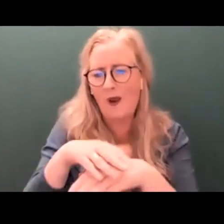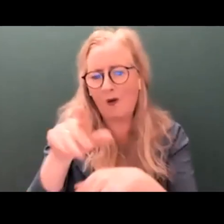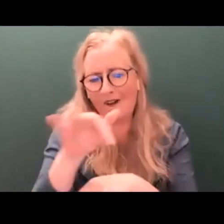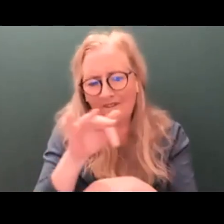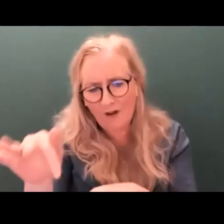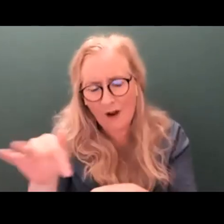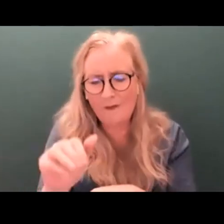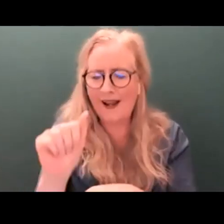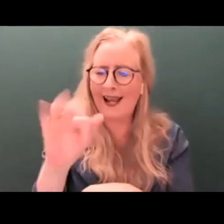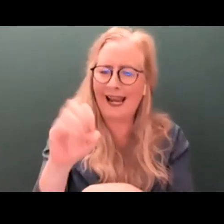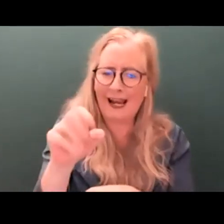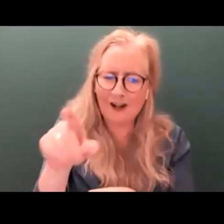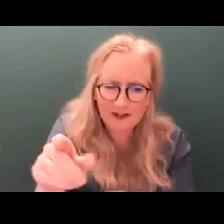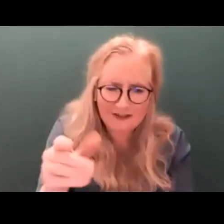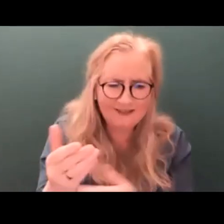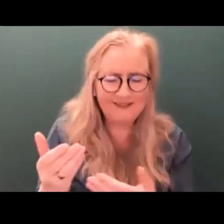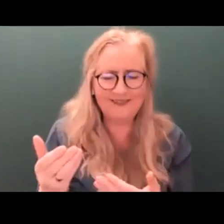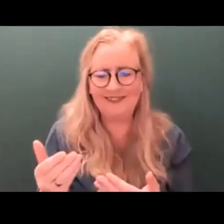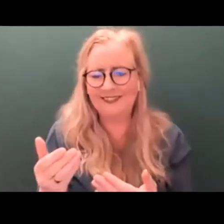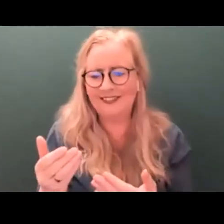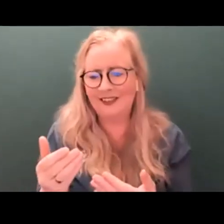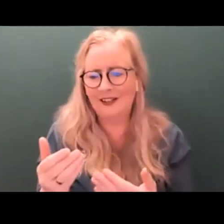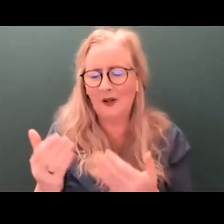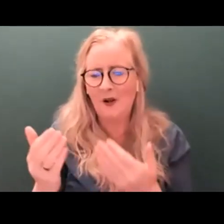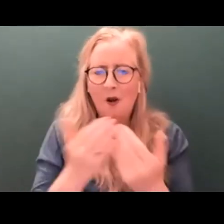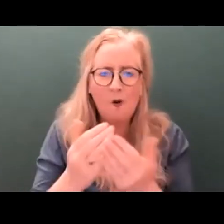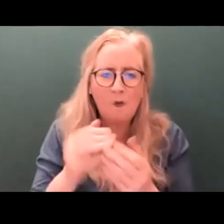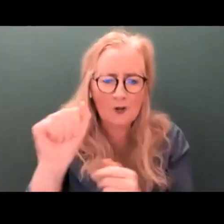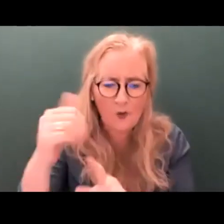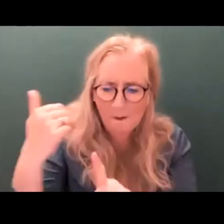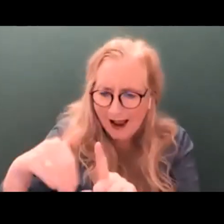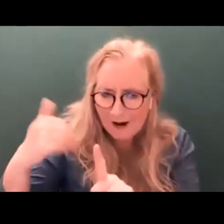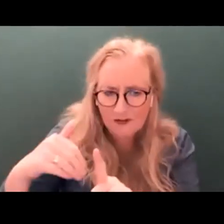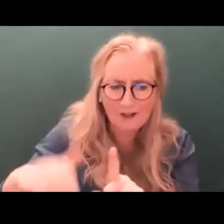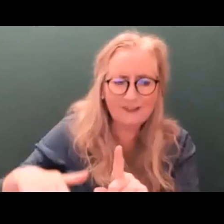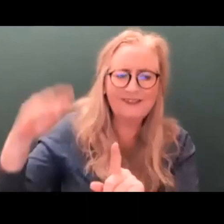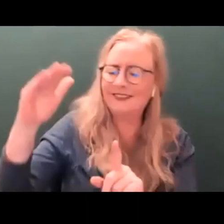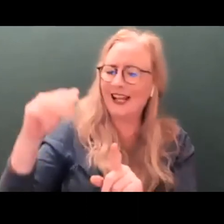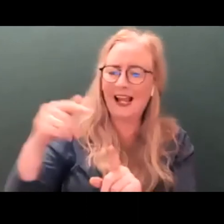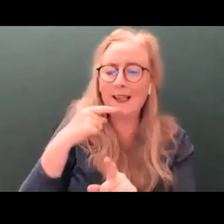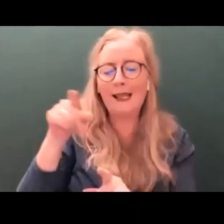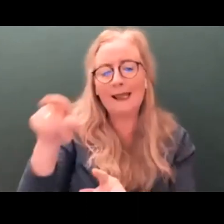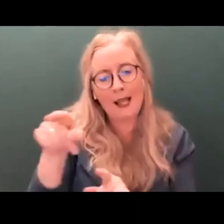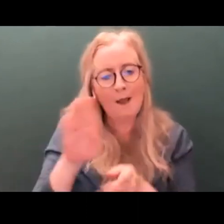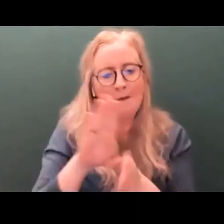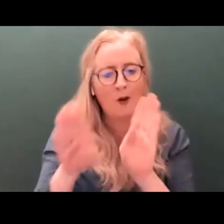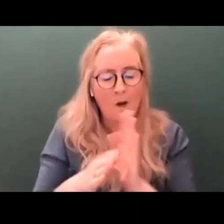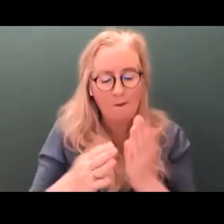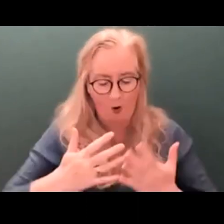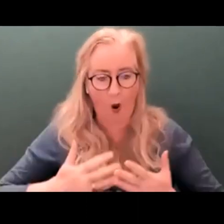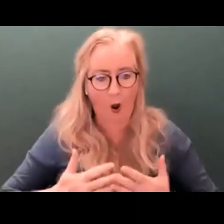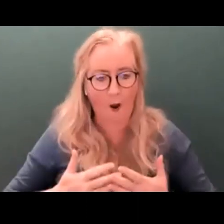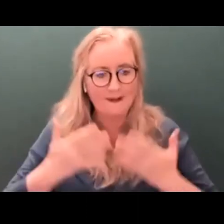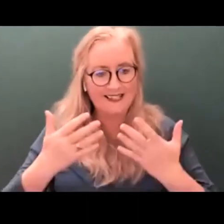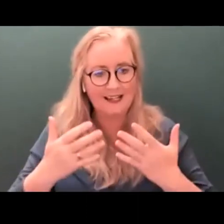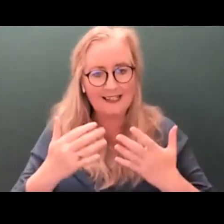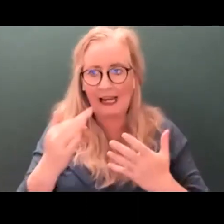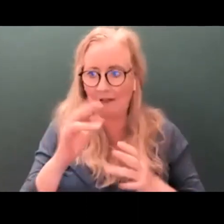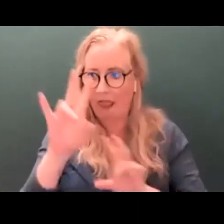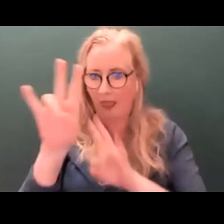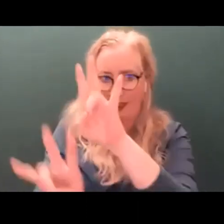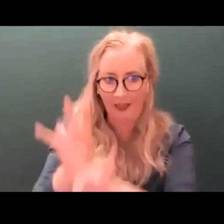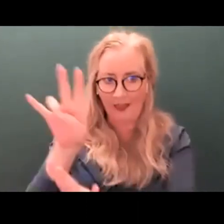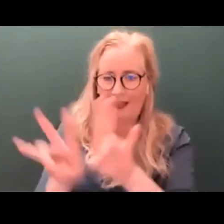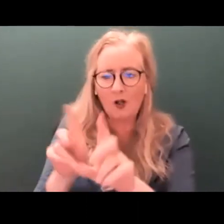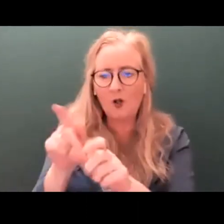What age are you? And what is your background? They get very upset if they get too much questions. So